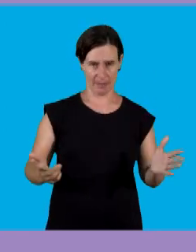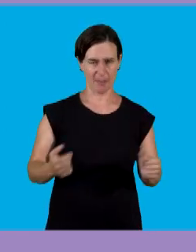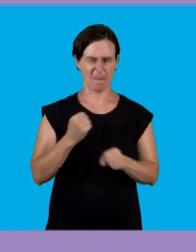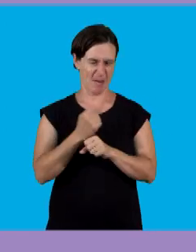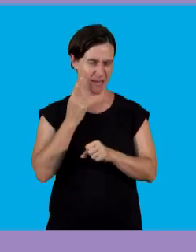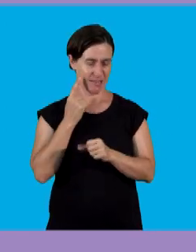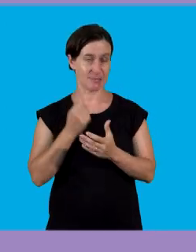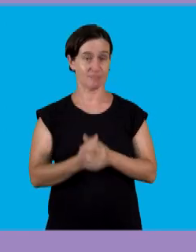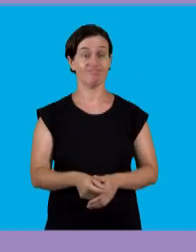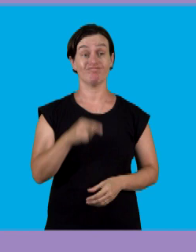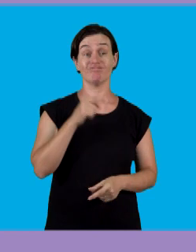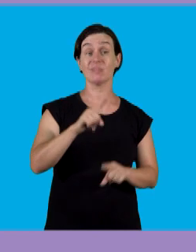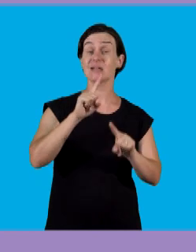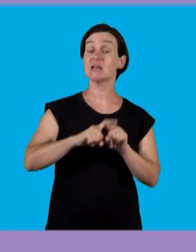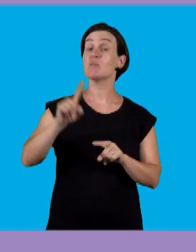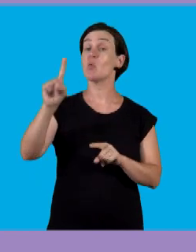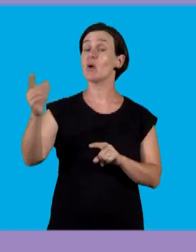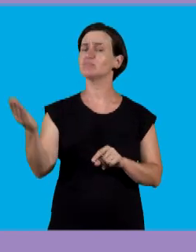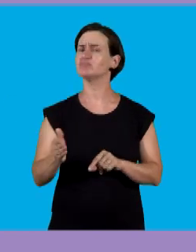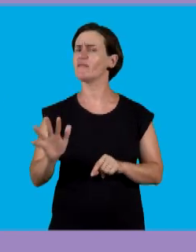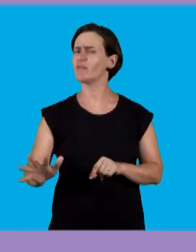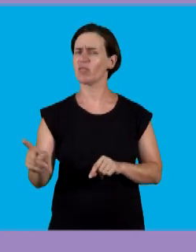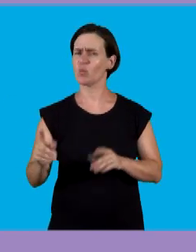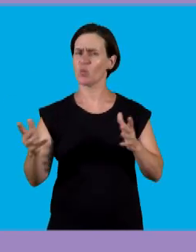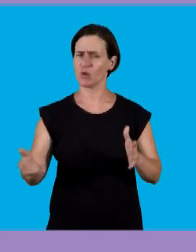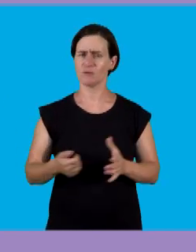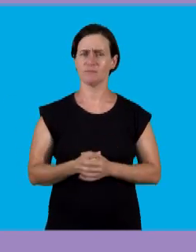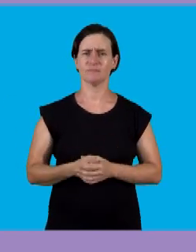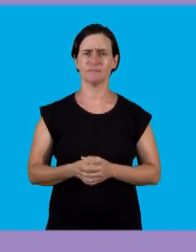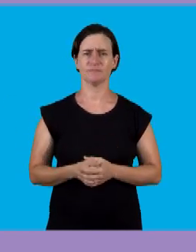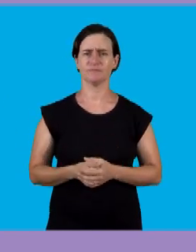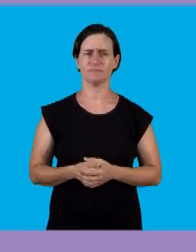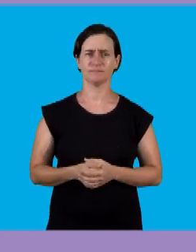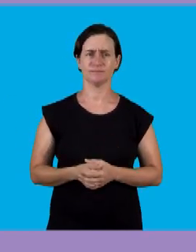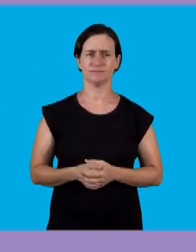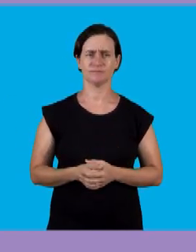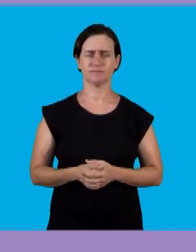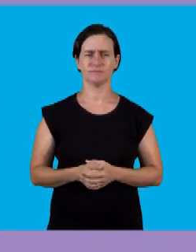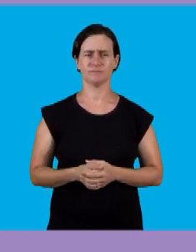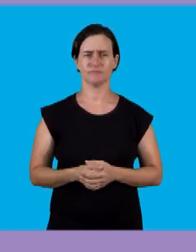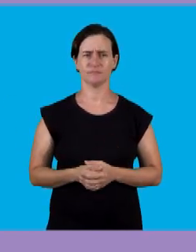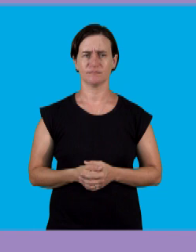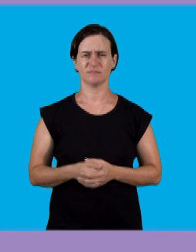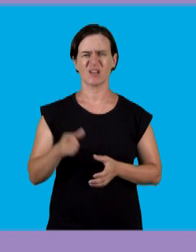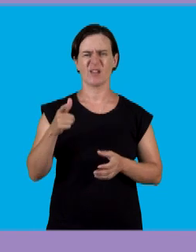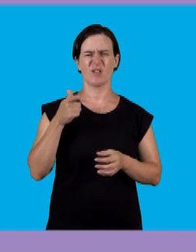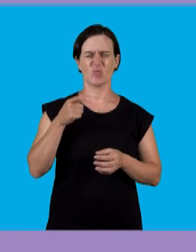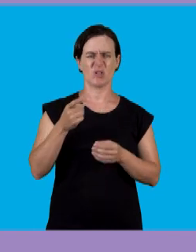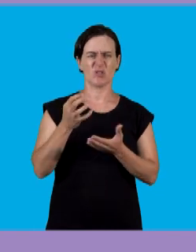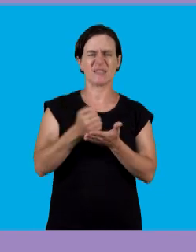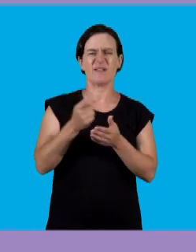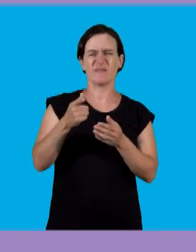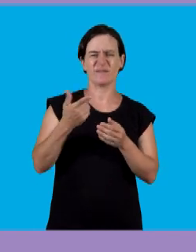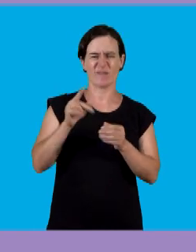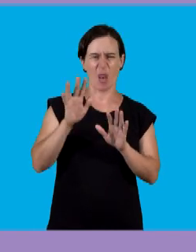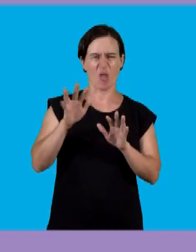Then that is going to multiply with that 1/5. Or for space, let us just do it